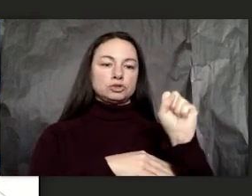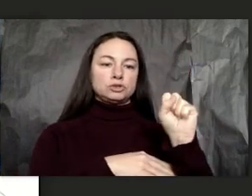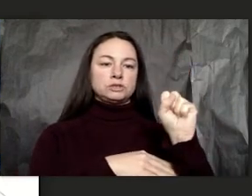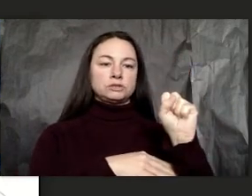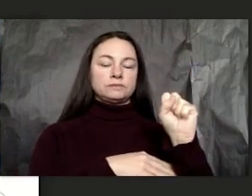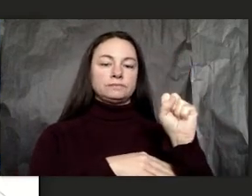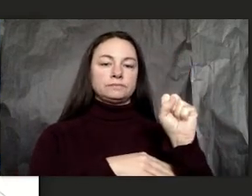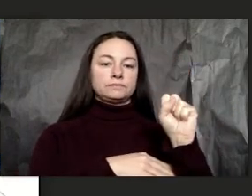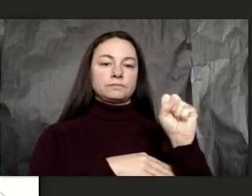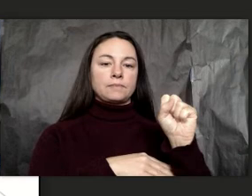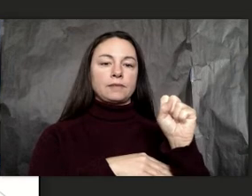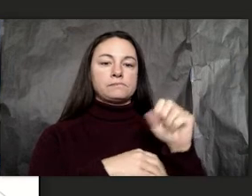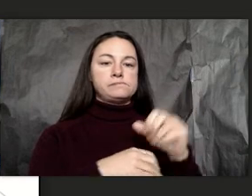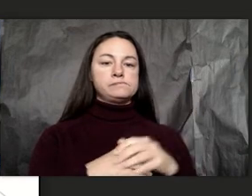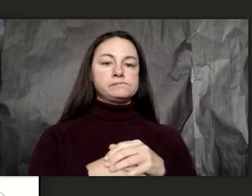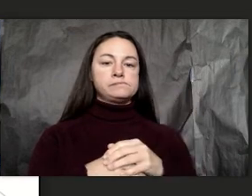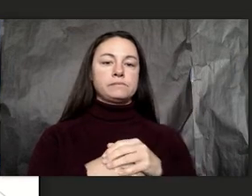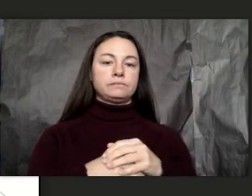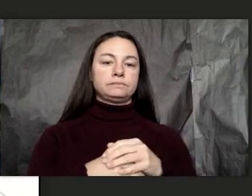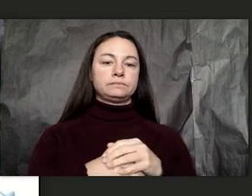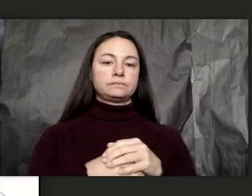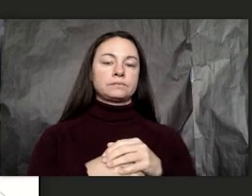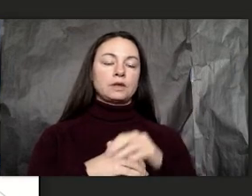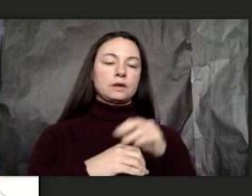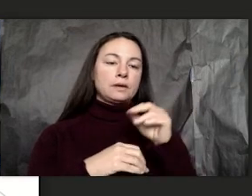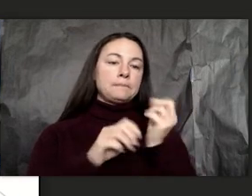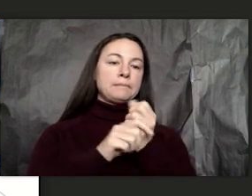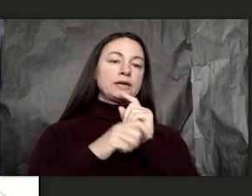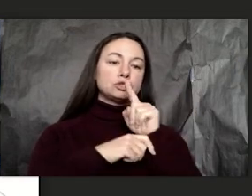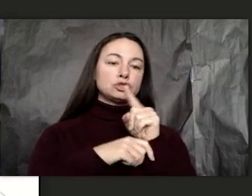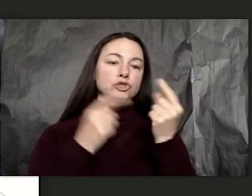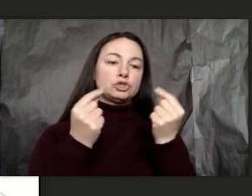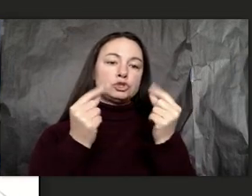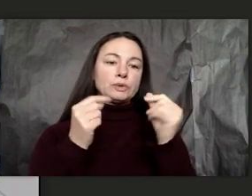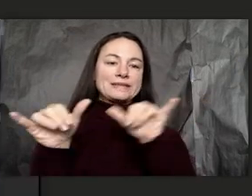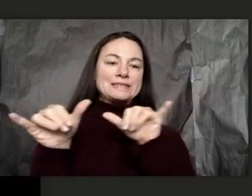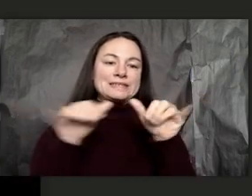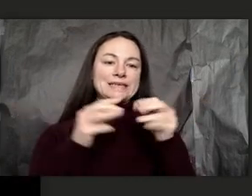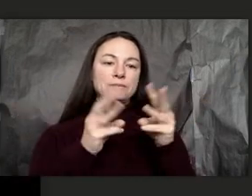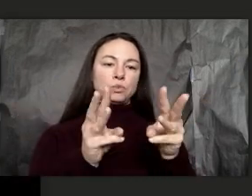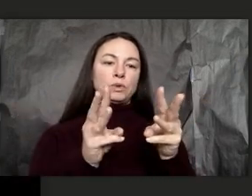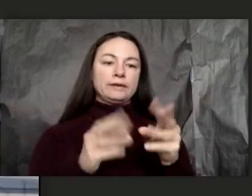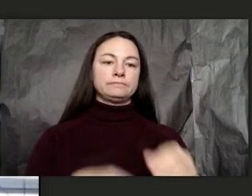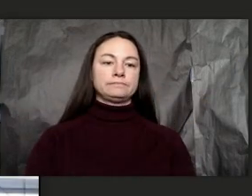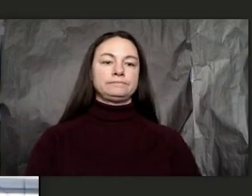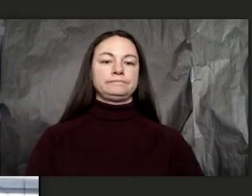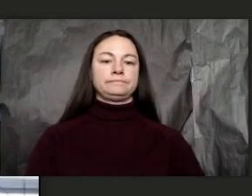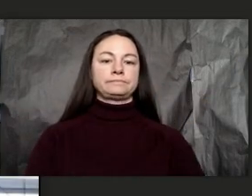looking at that measurement, just to make sure that we're doing it the same way each way.